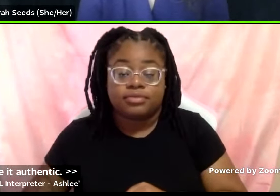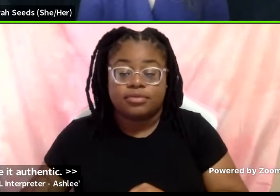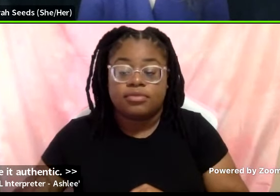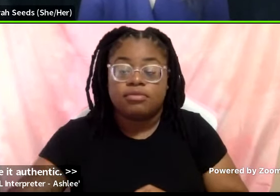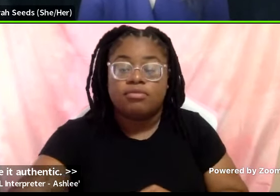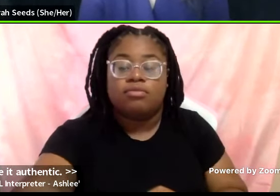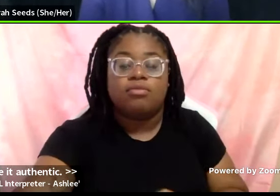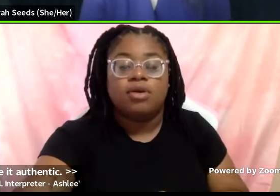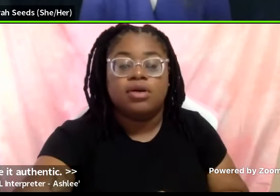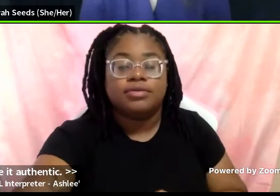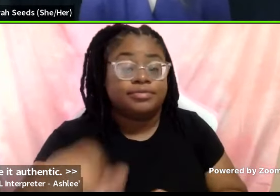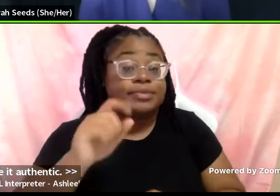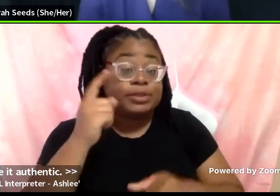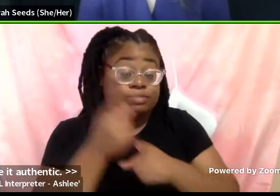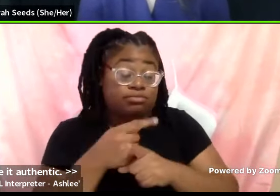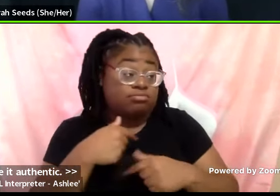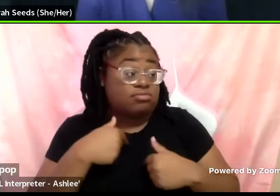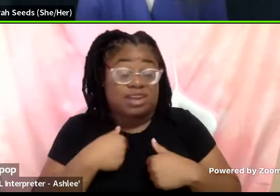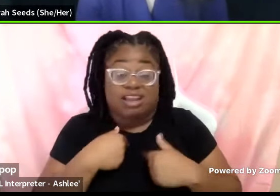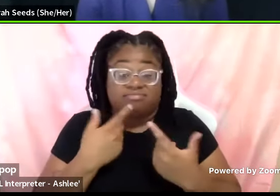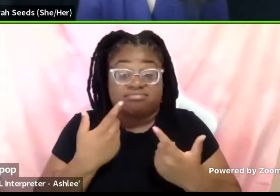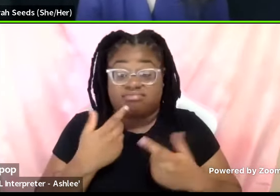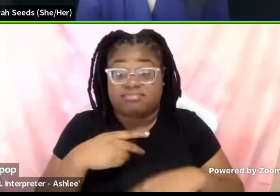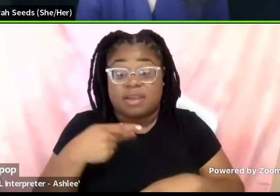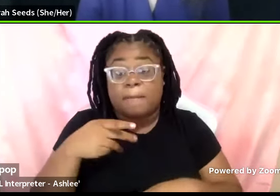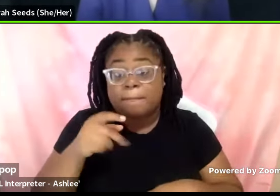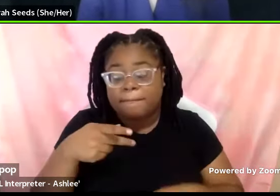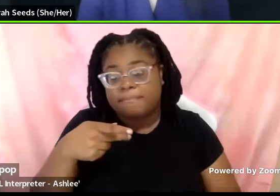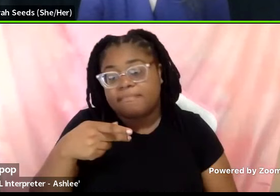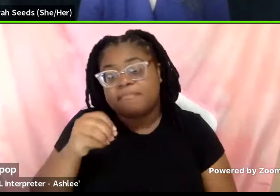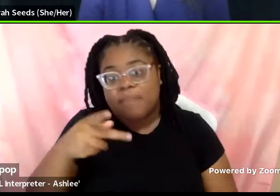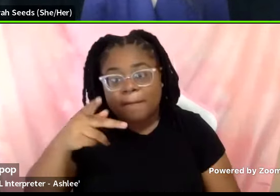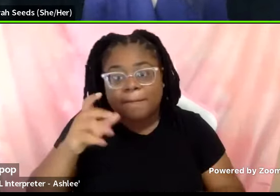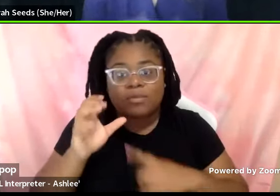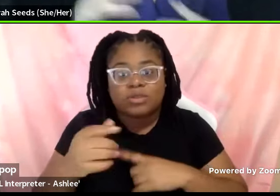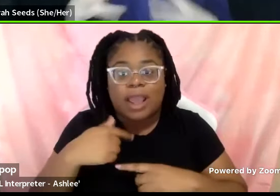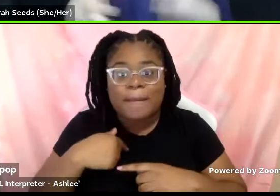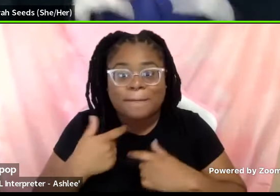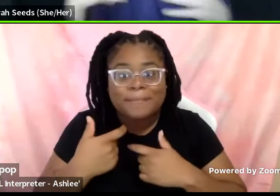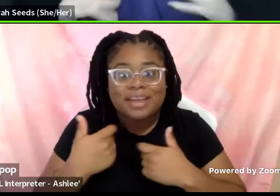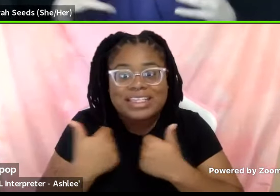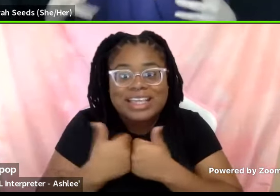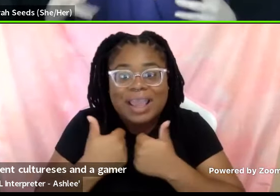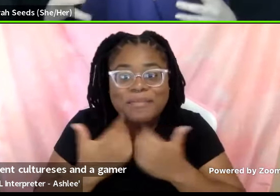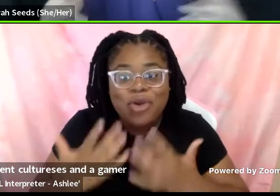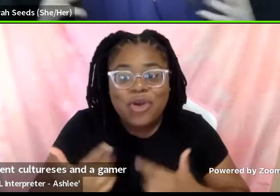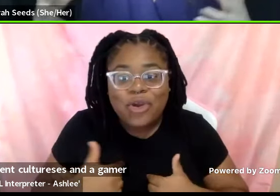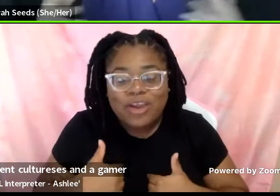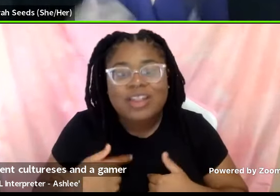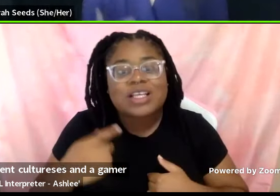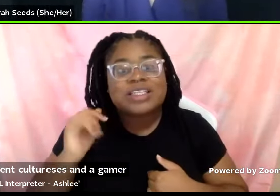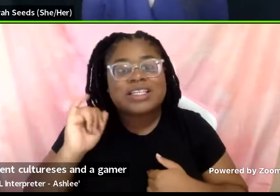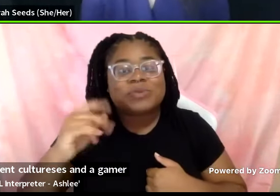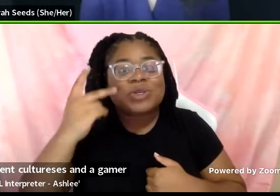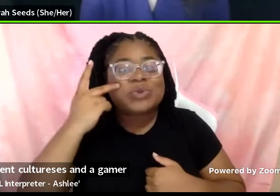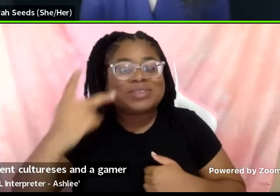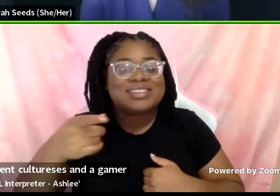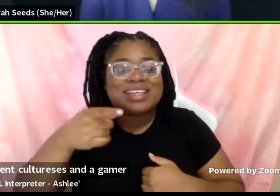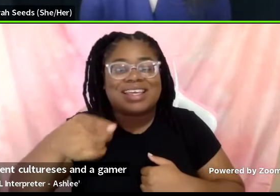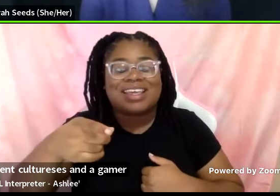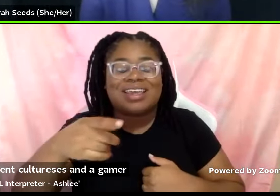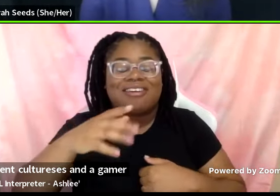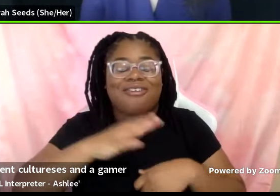influenced by many different cultures. I'm a gamer. Big time gamer. That's why you have a Mortal Kombat sequence happening on the